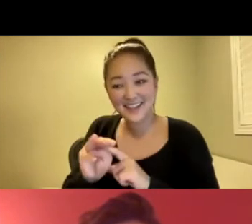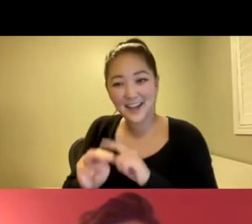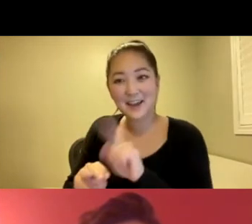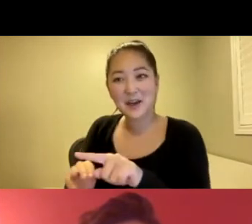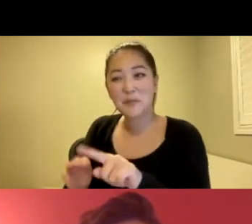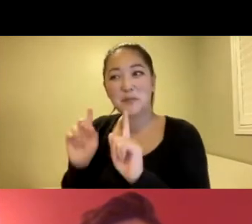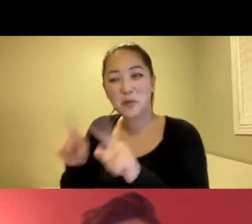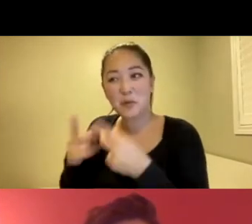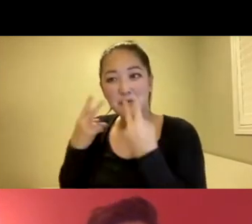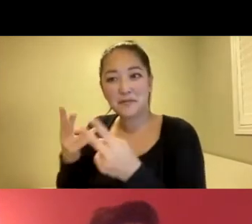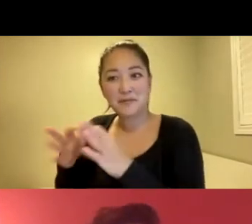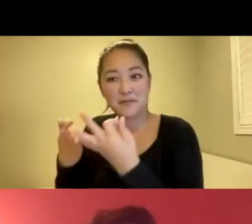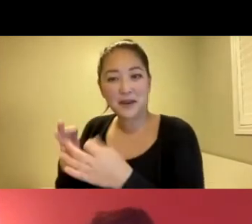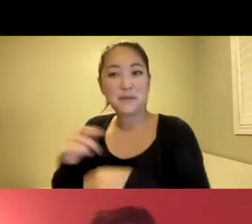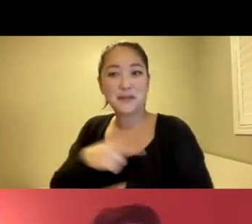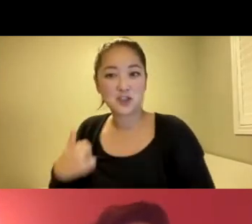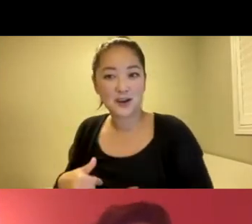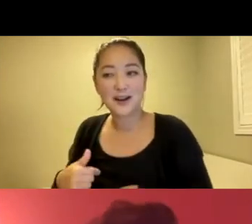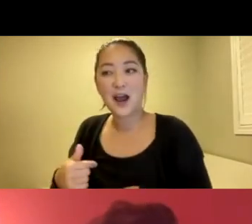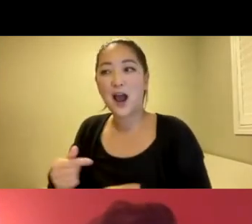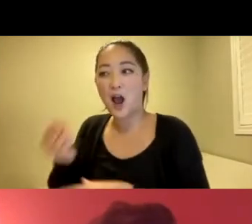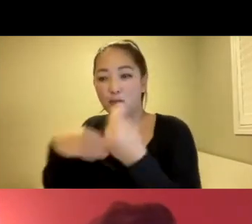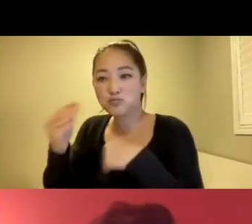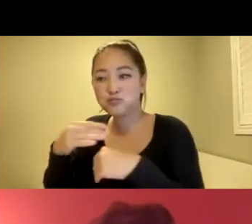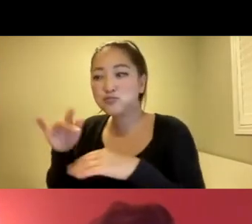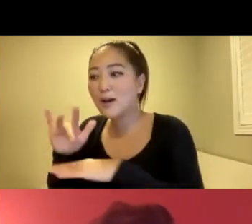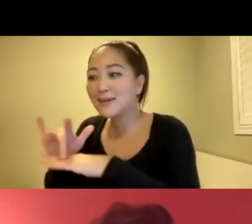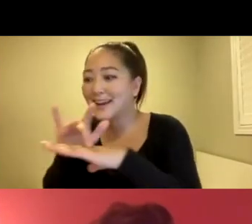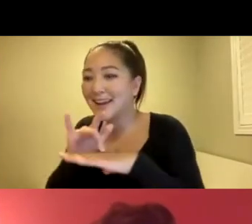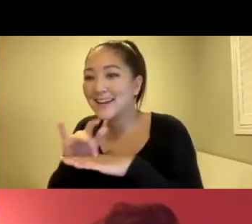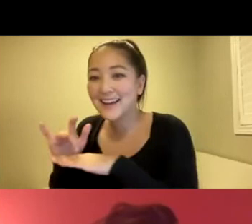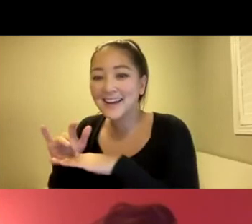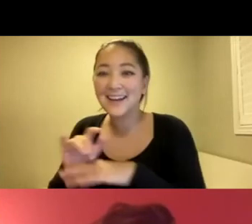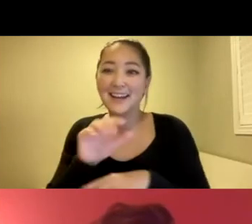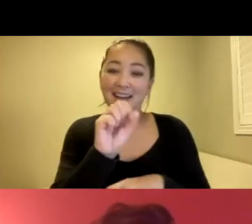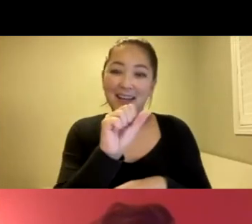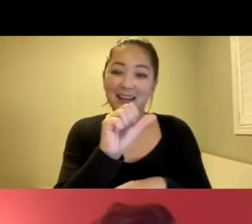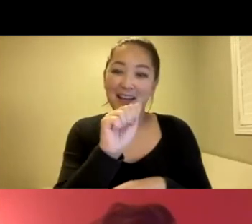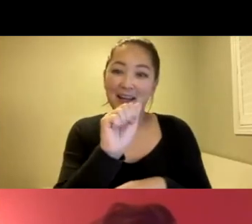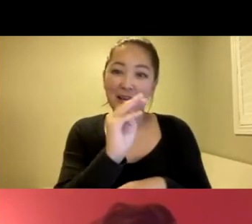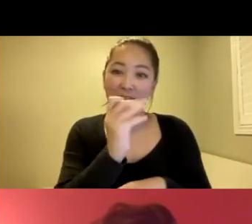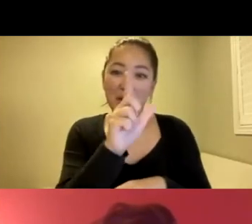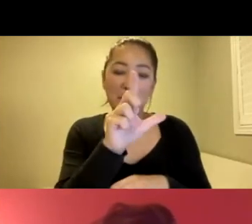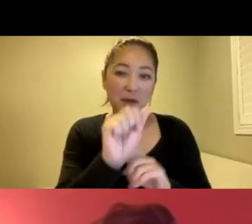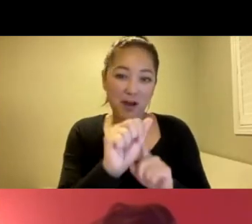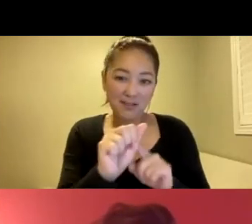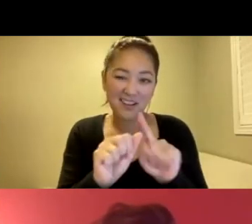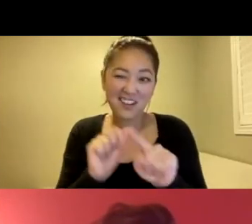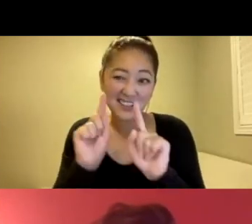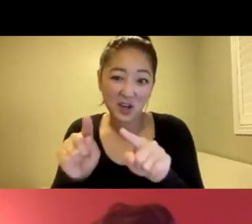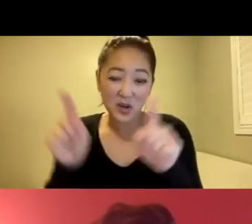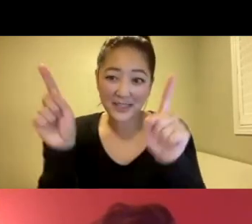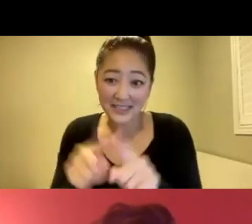And, you know, for Amala, she gets to go to India. I've brought some backgrounds that we